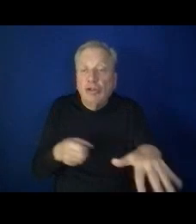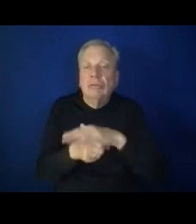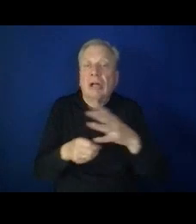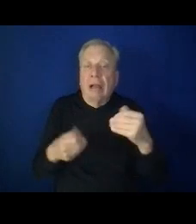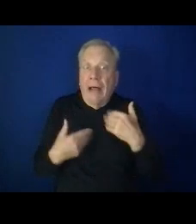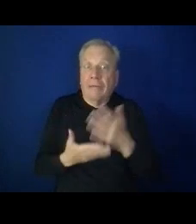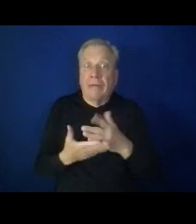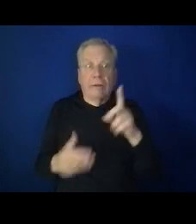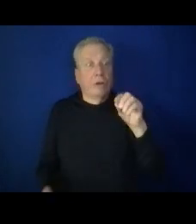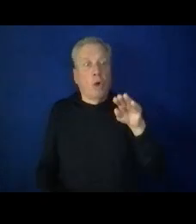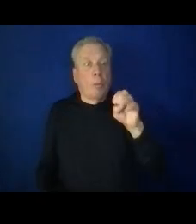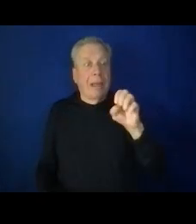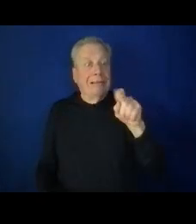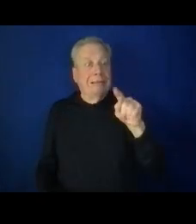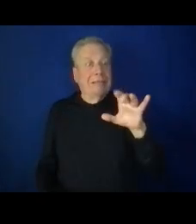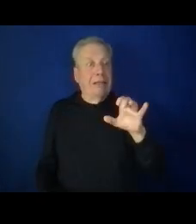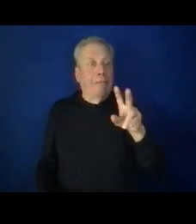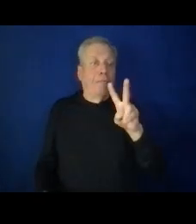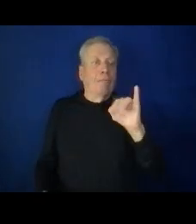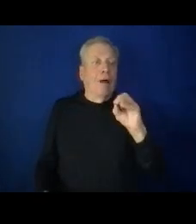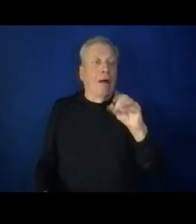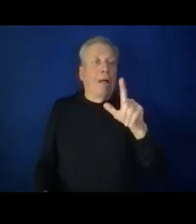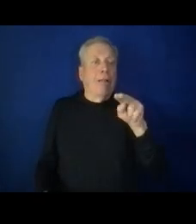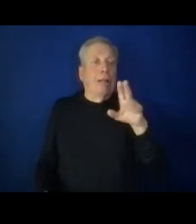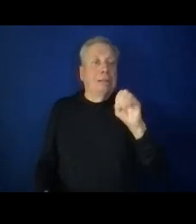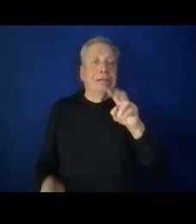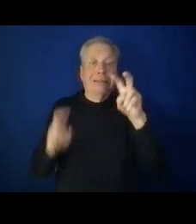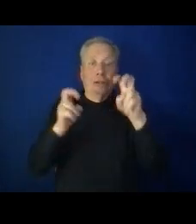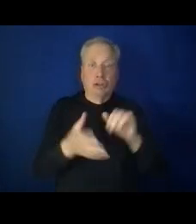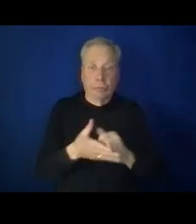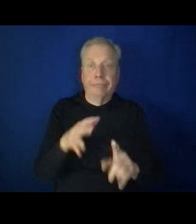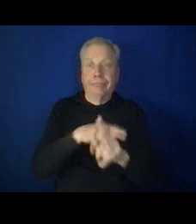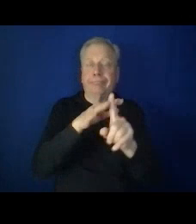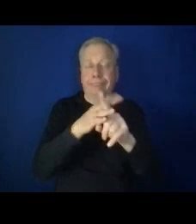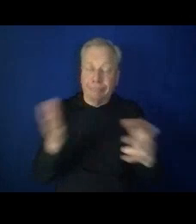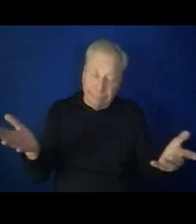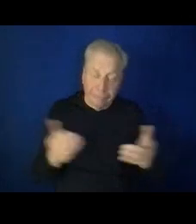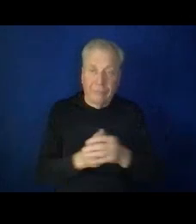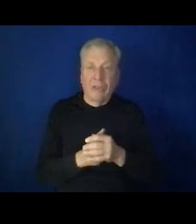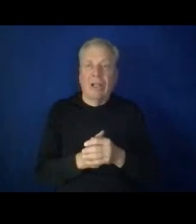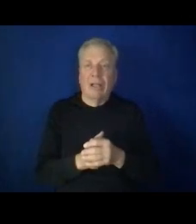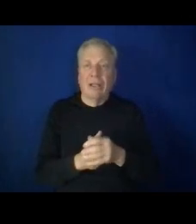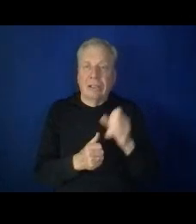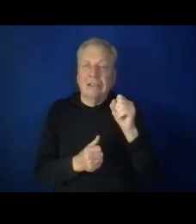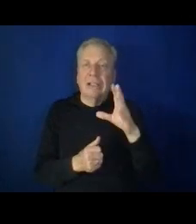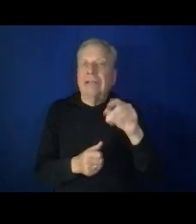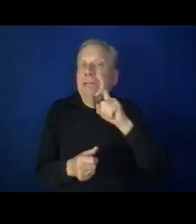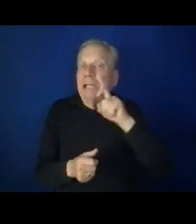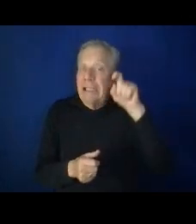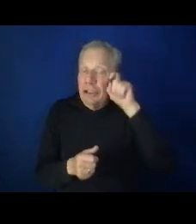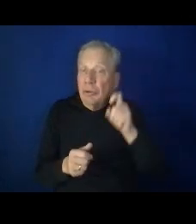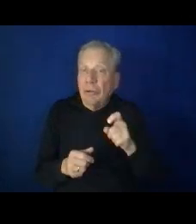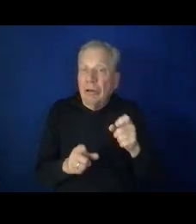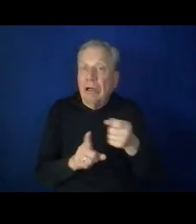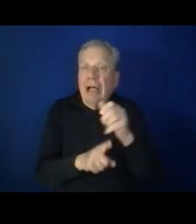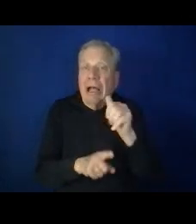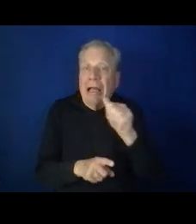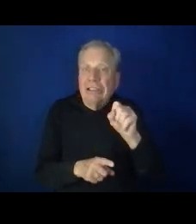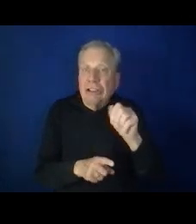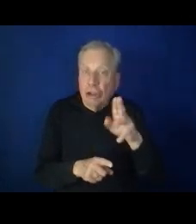violence type issues that are ongoing there. Sexual assault, pretty